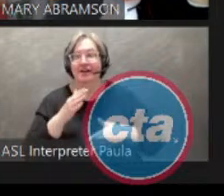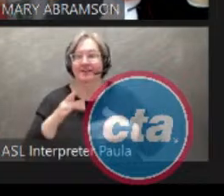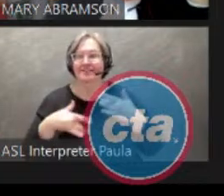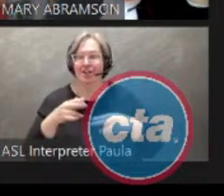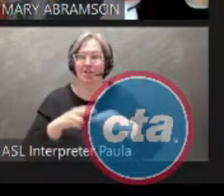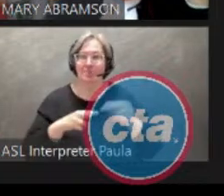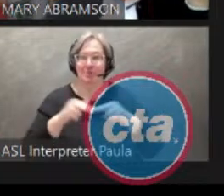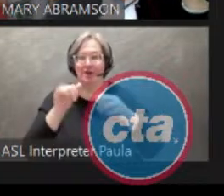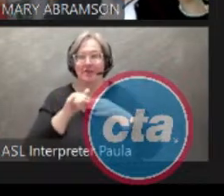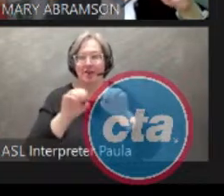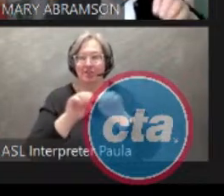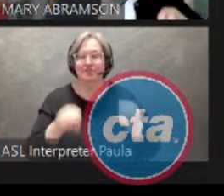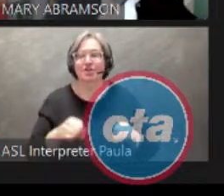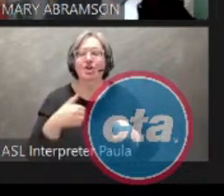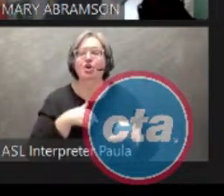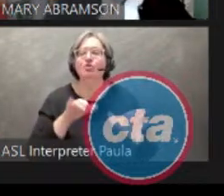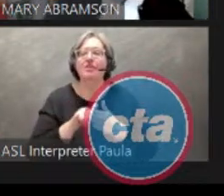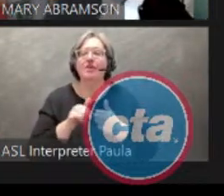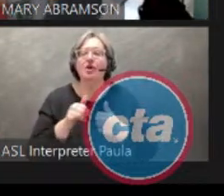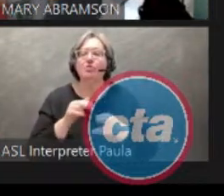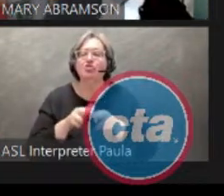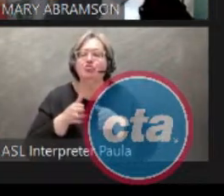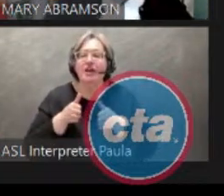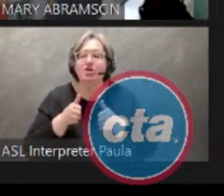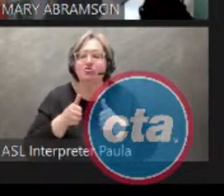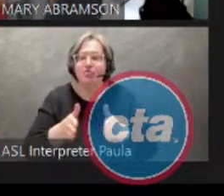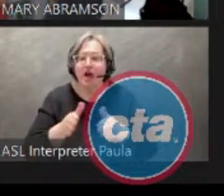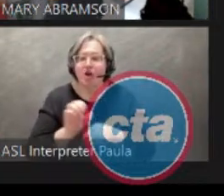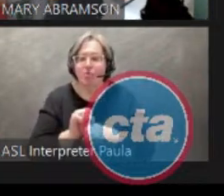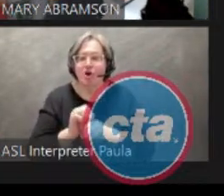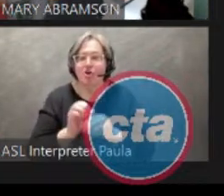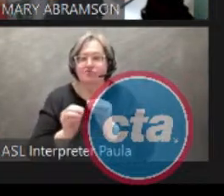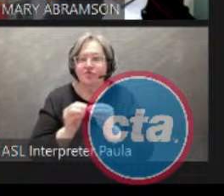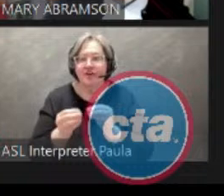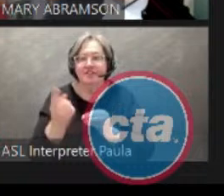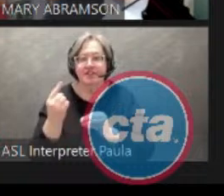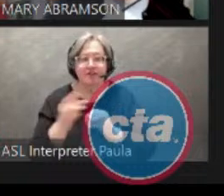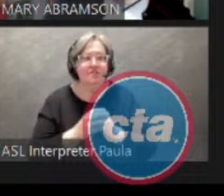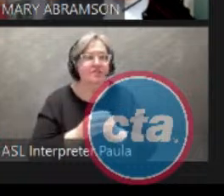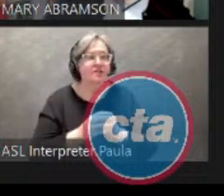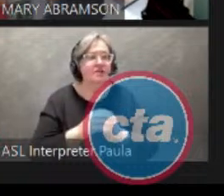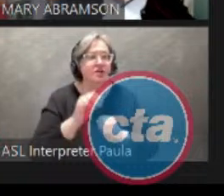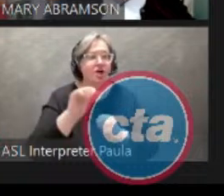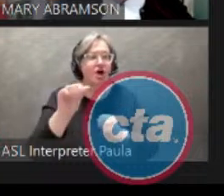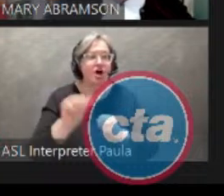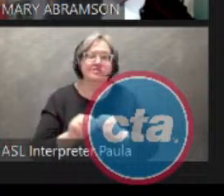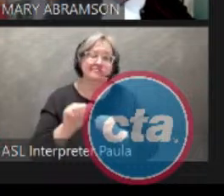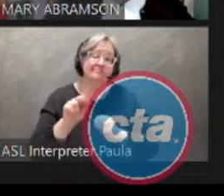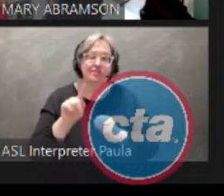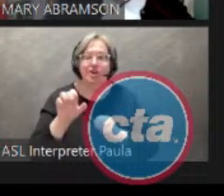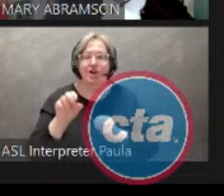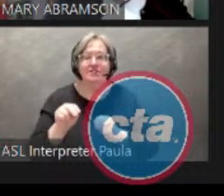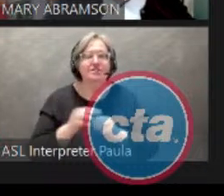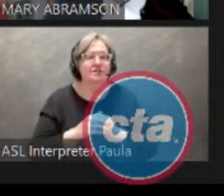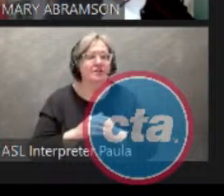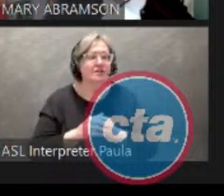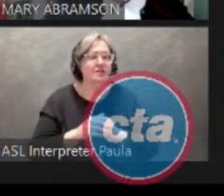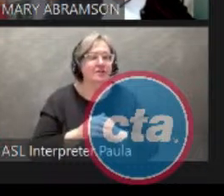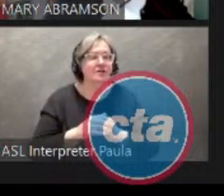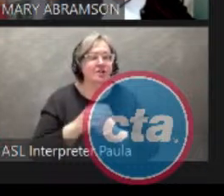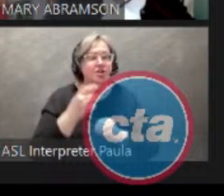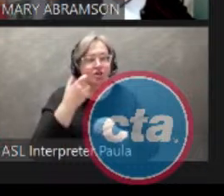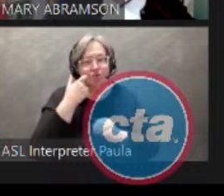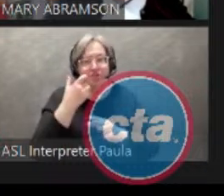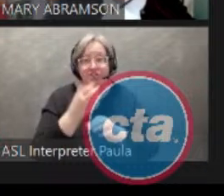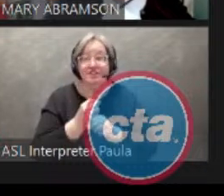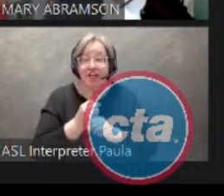that in concert with track work that we did last year. At the same time, Austin Lake, that work, we just NTP got the